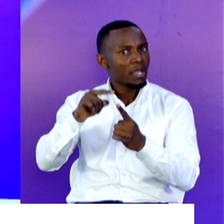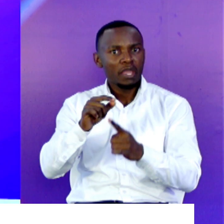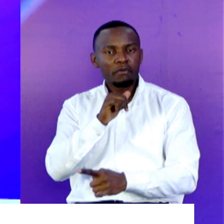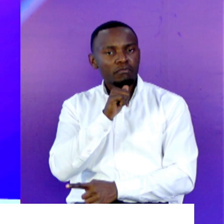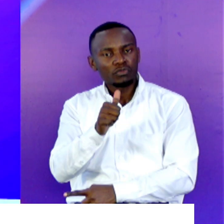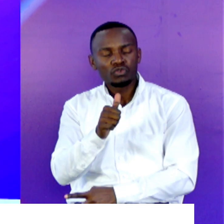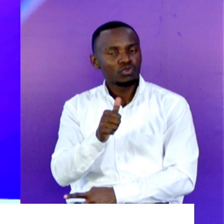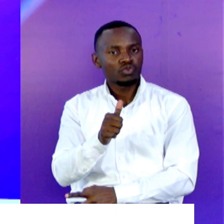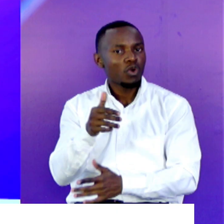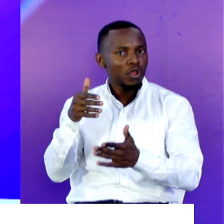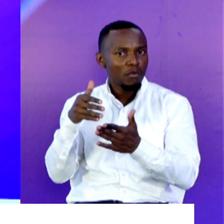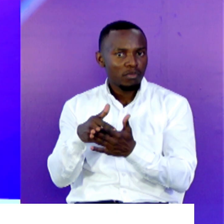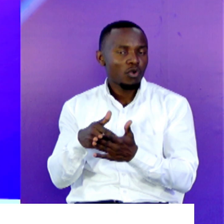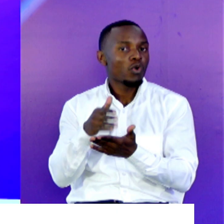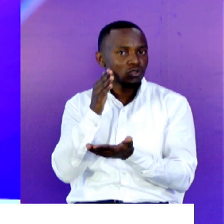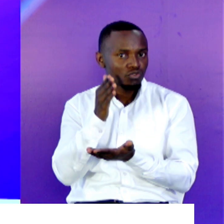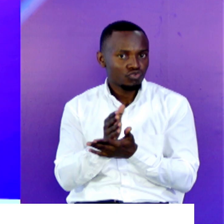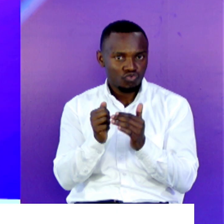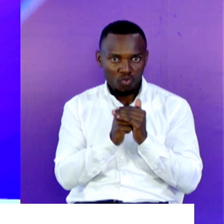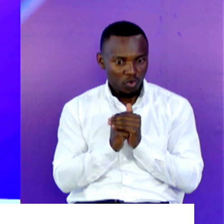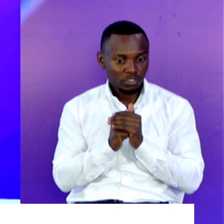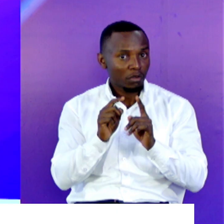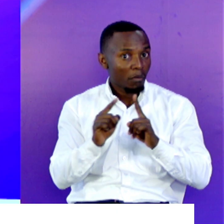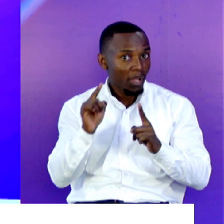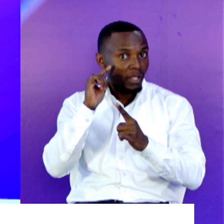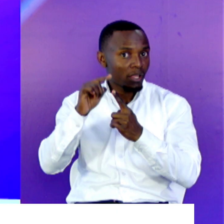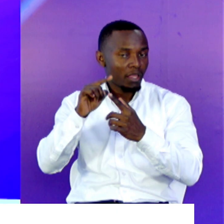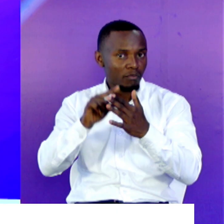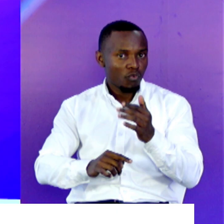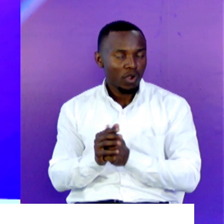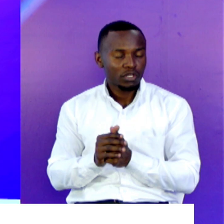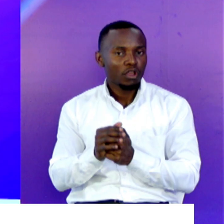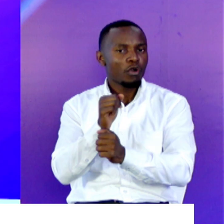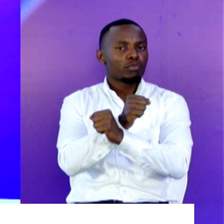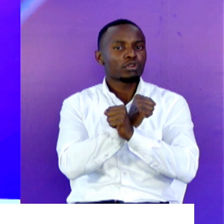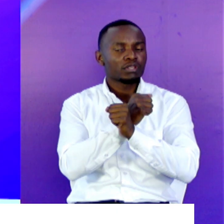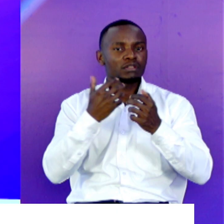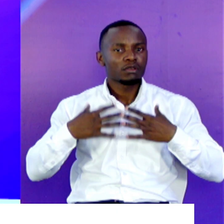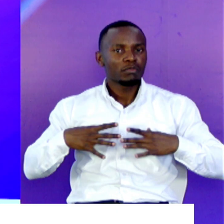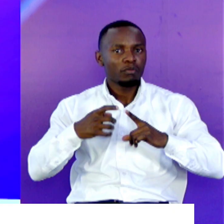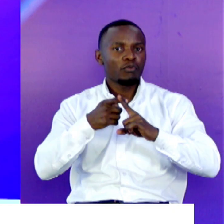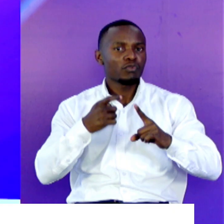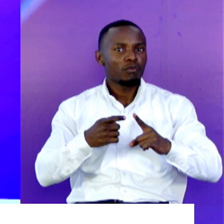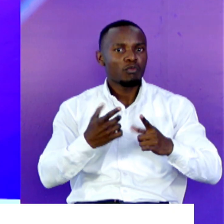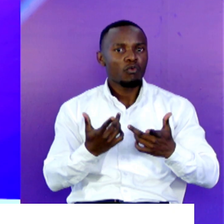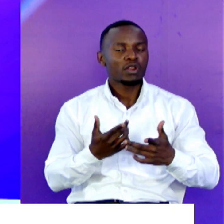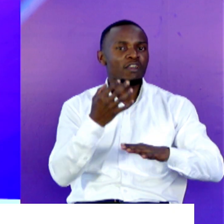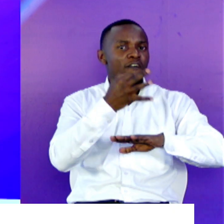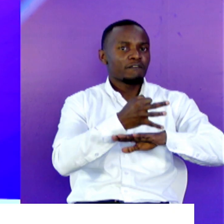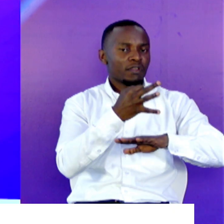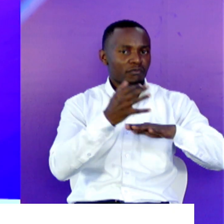genuine worship, but to protect the public from conmen who exploit believers. The